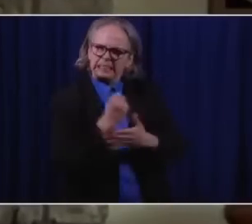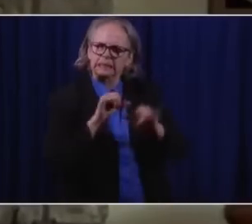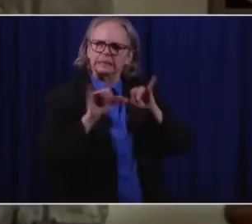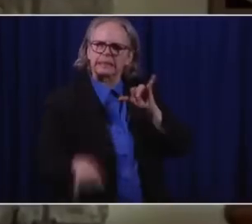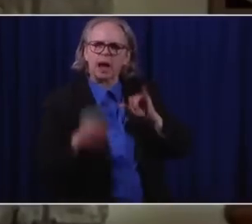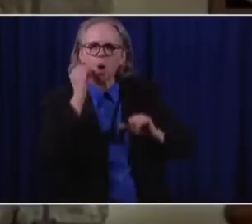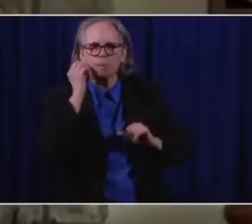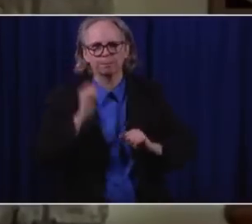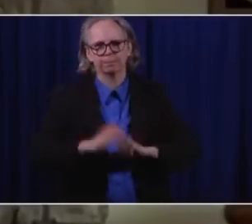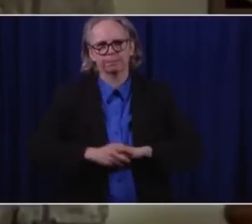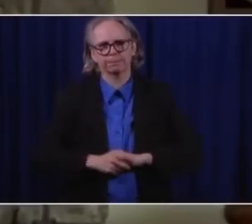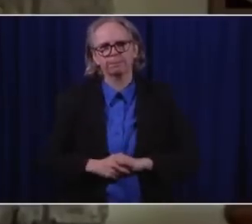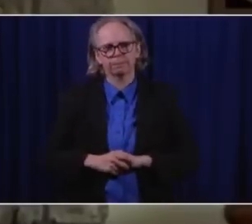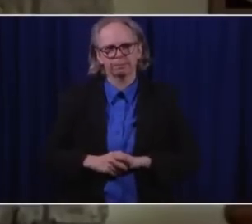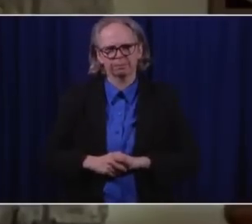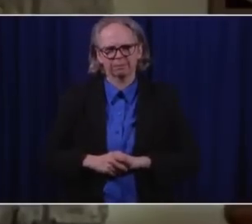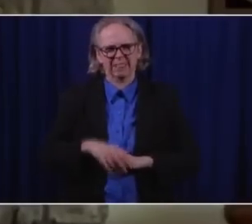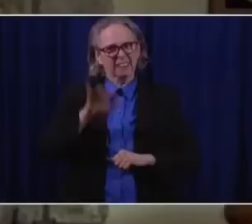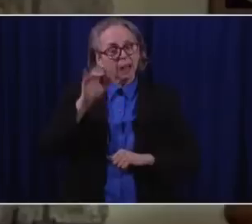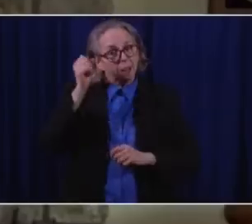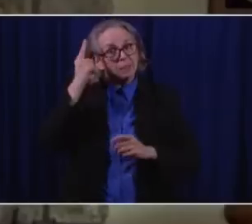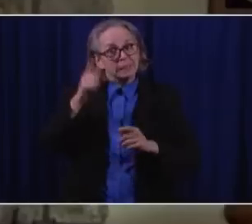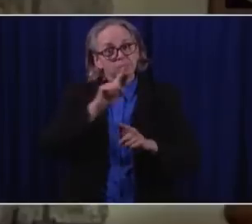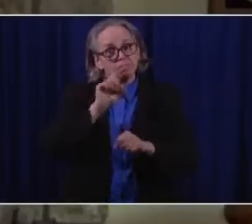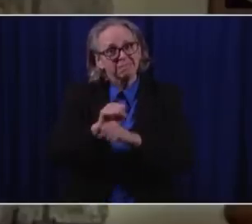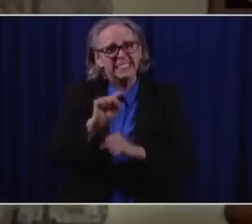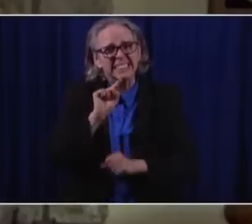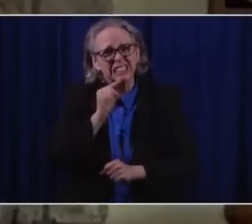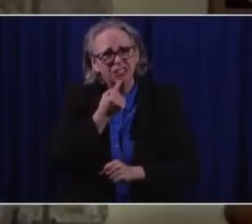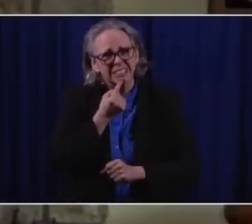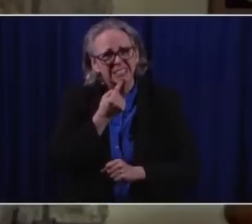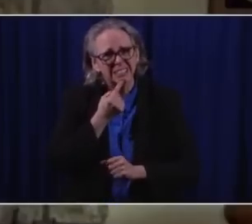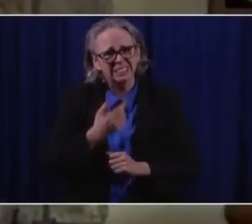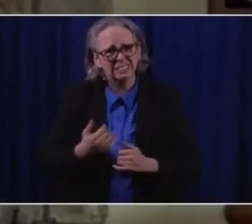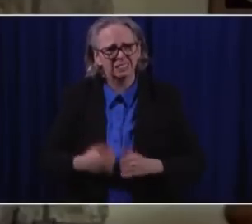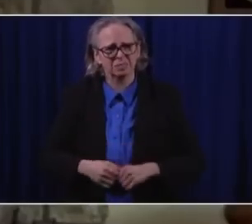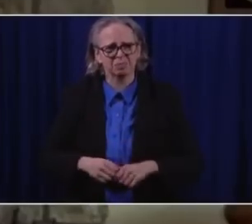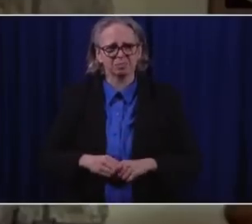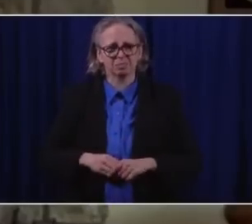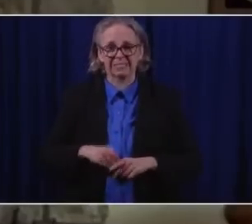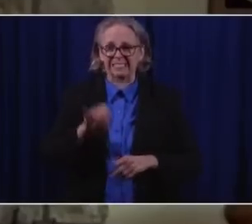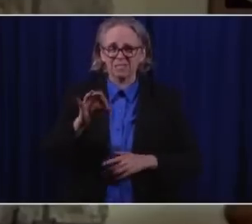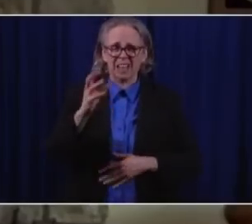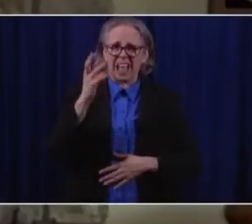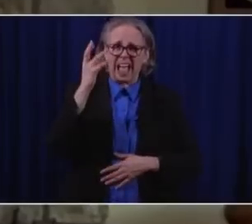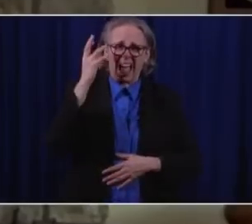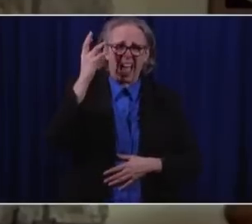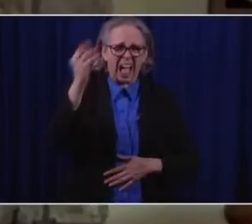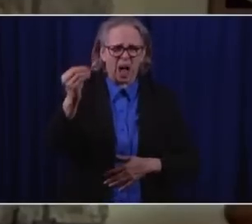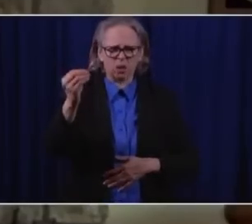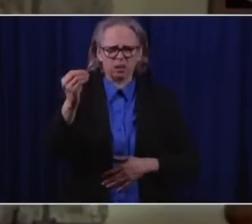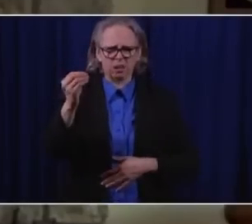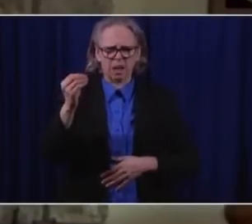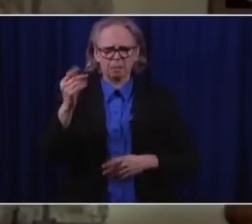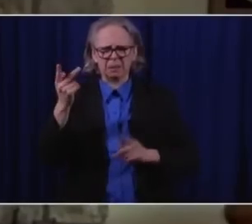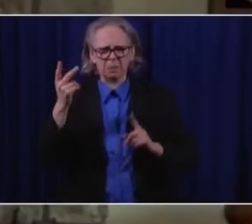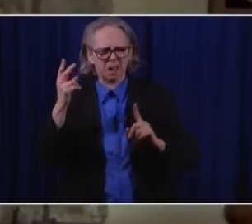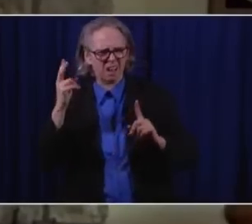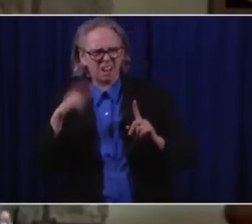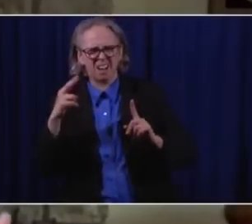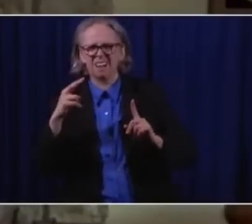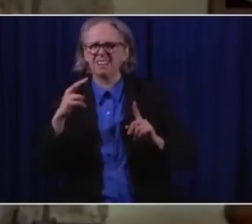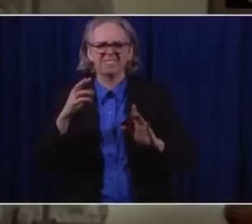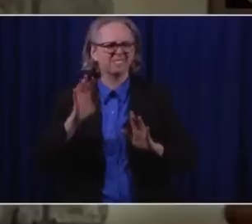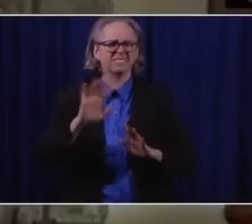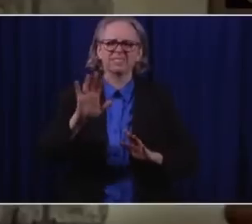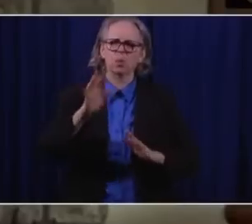serious. No one's going to begrudge you going out and doing things that are necessary. You have to go to work. You have to go to work. We want